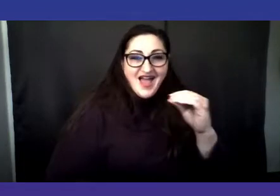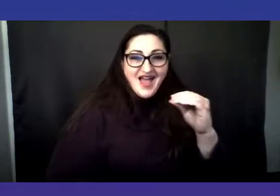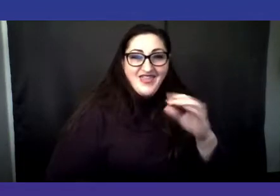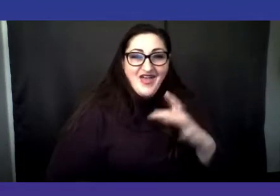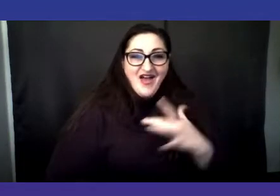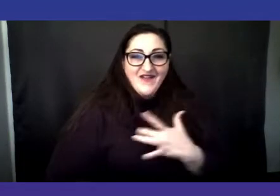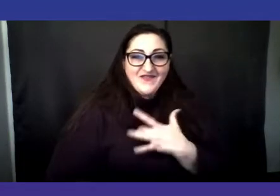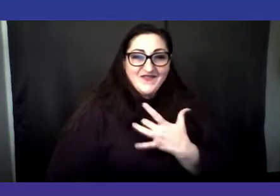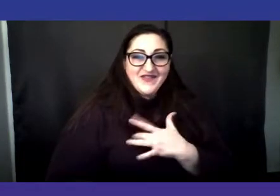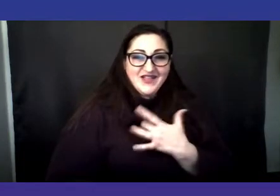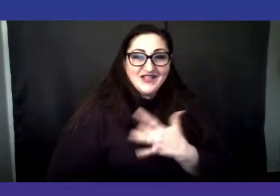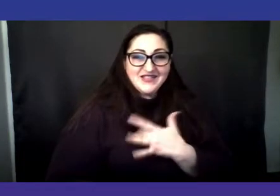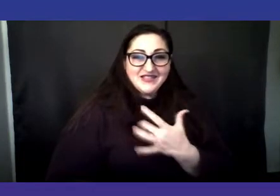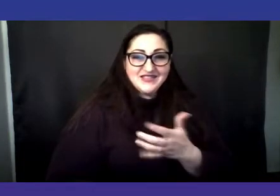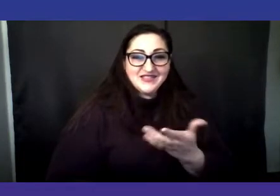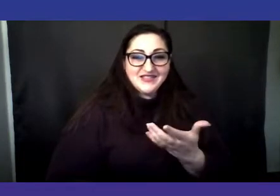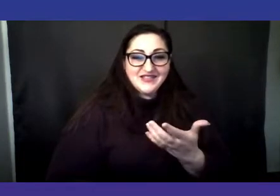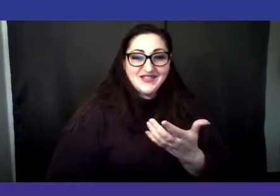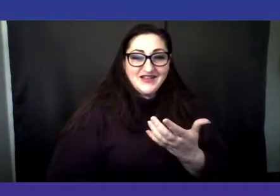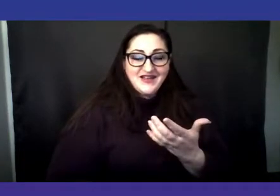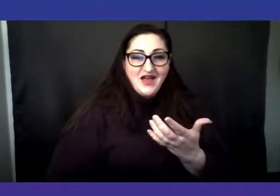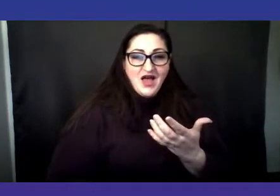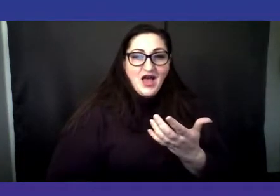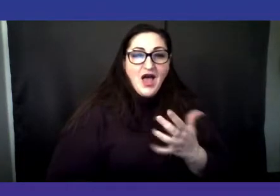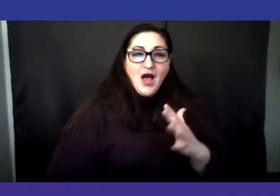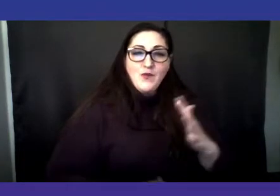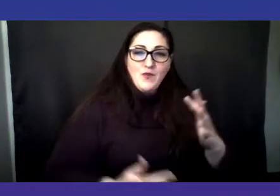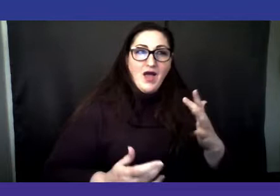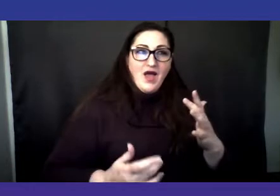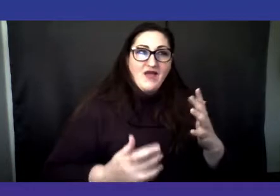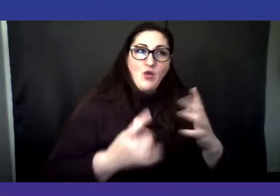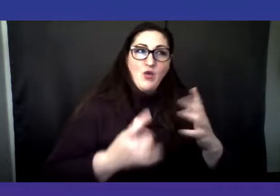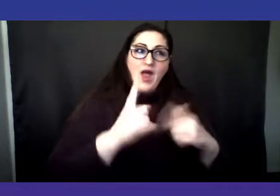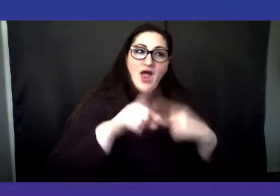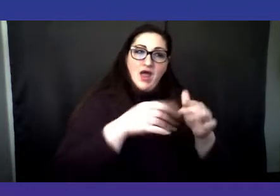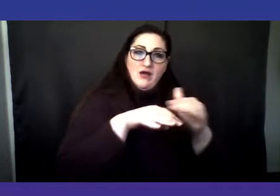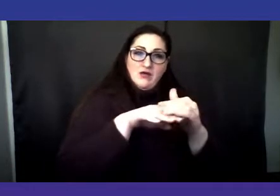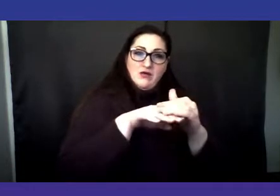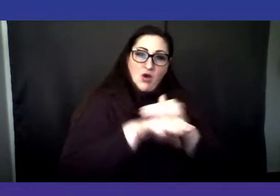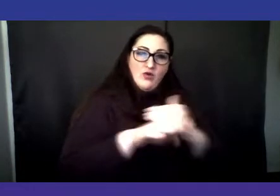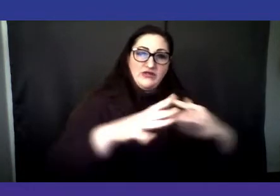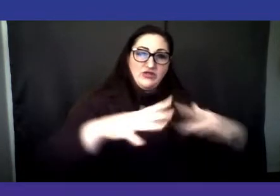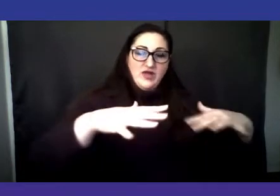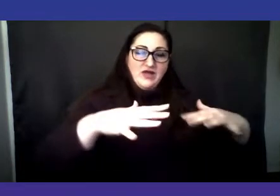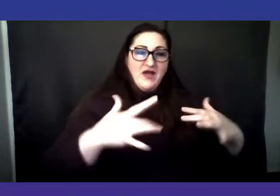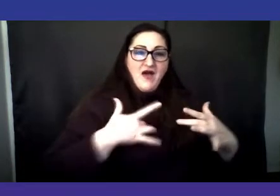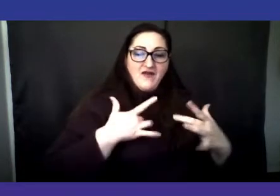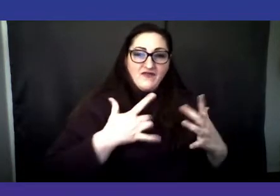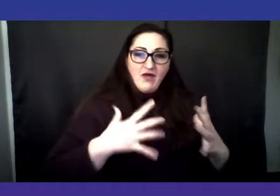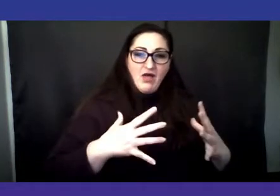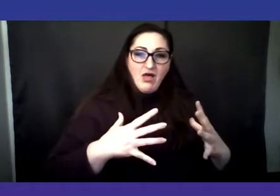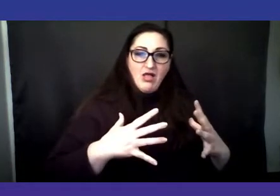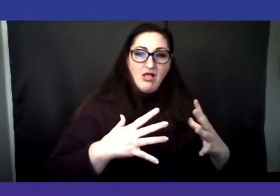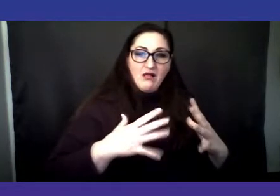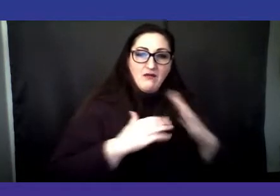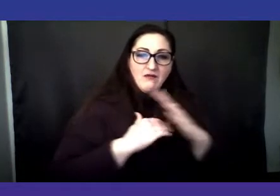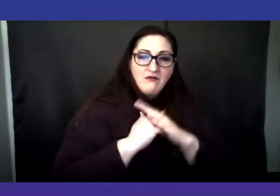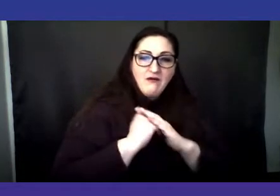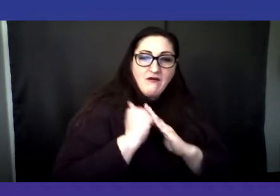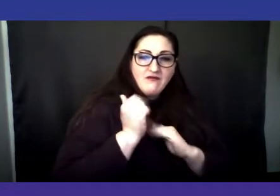that makes feel comfortable to that person sharing, to express